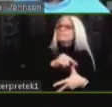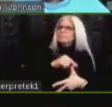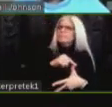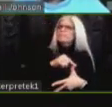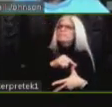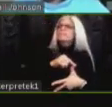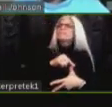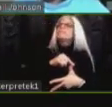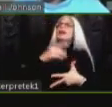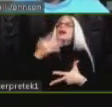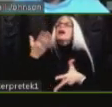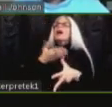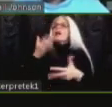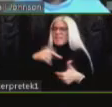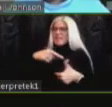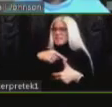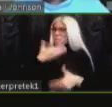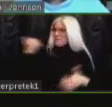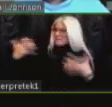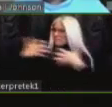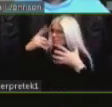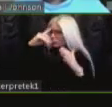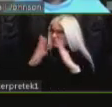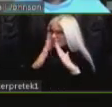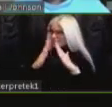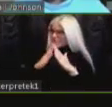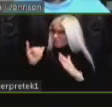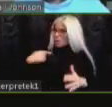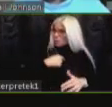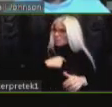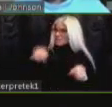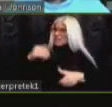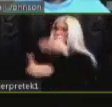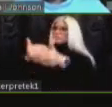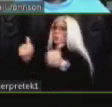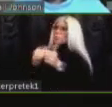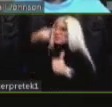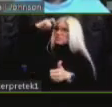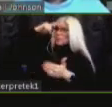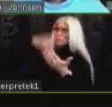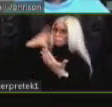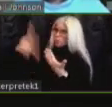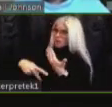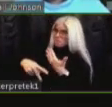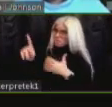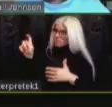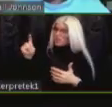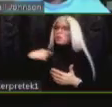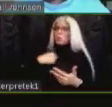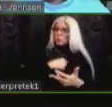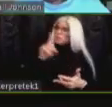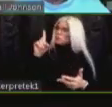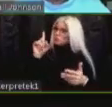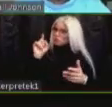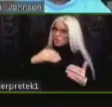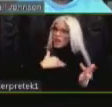best fit for the city, because we do operate summer programs and we do have contact with a significant number